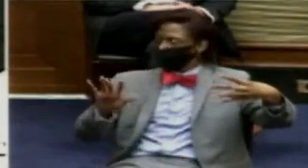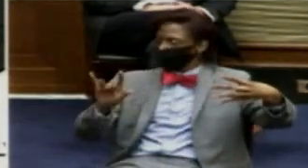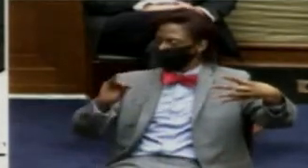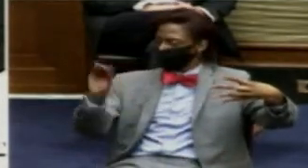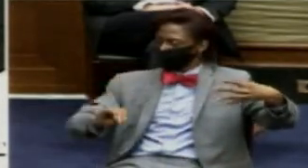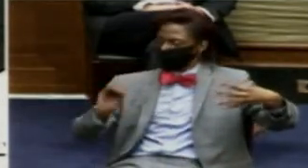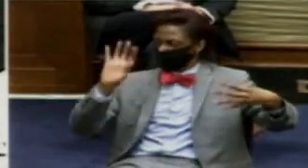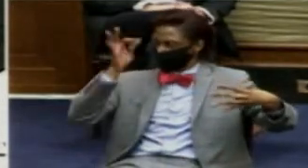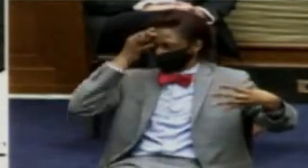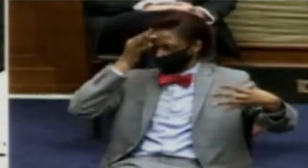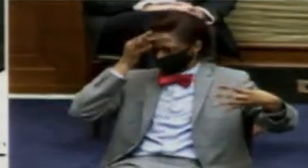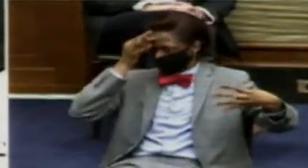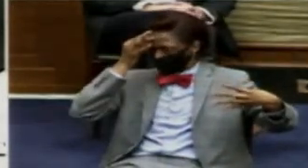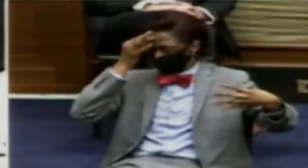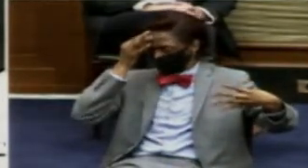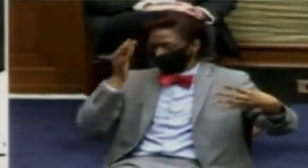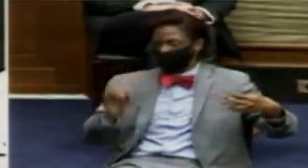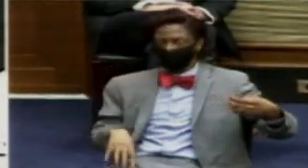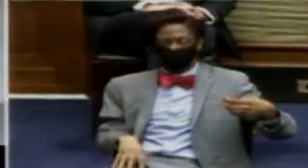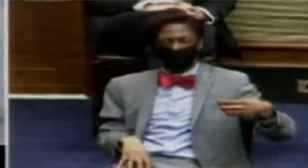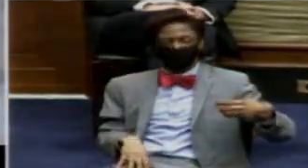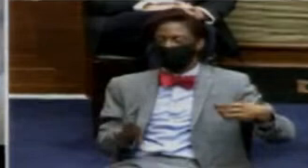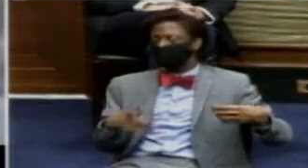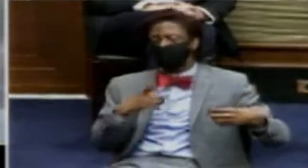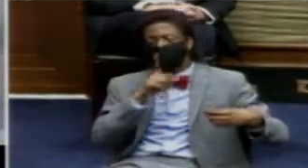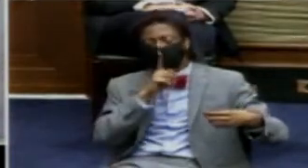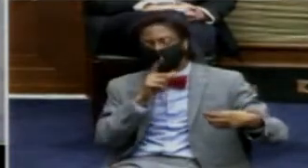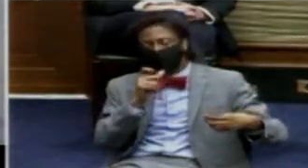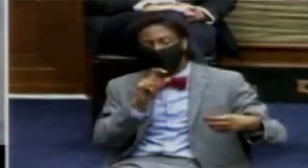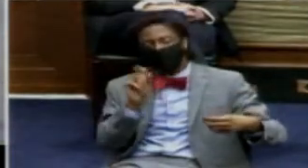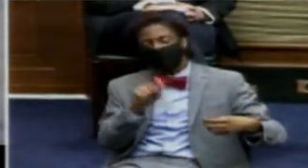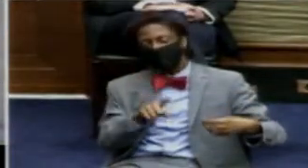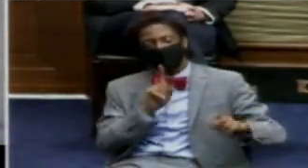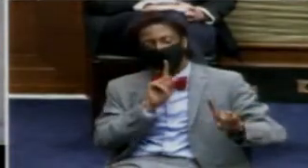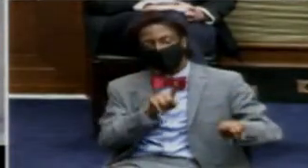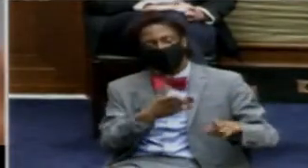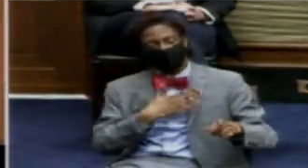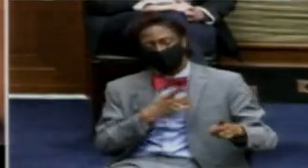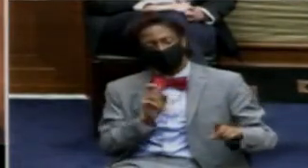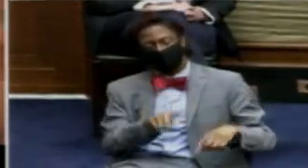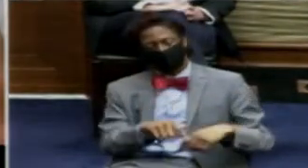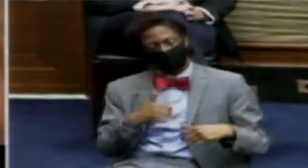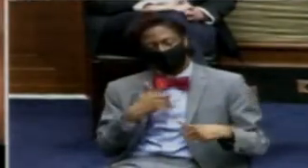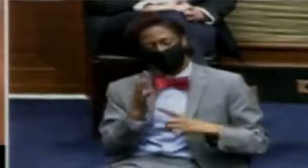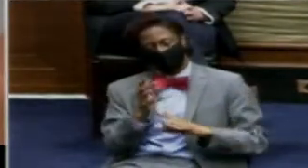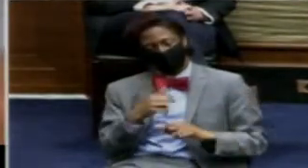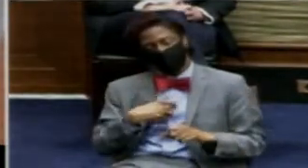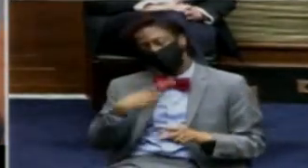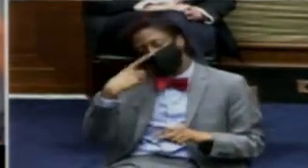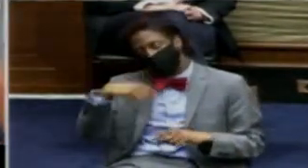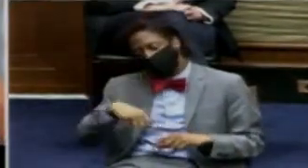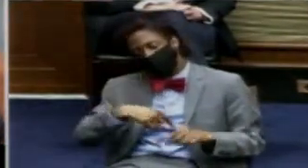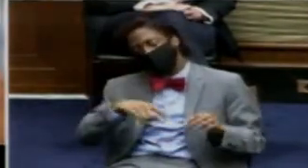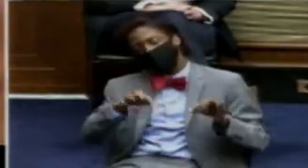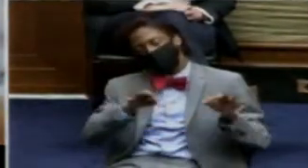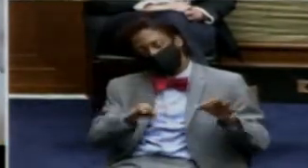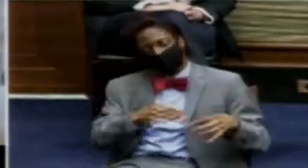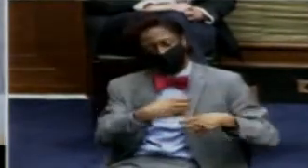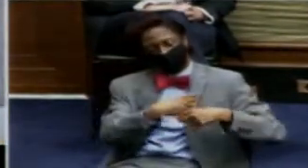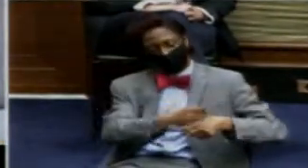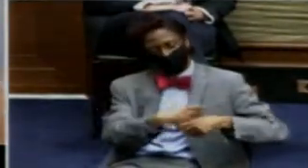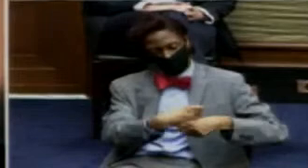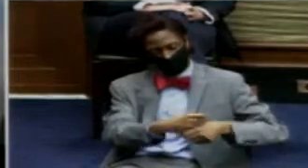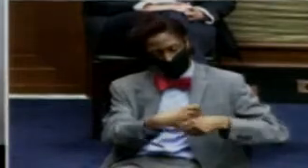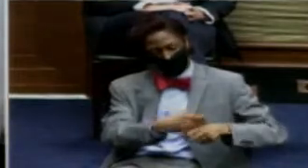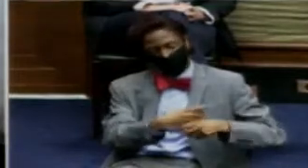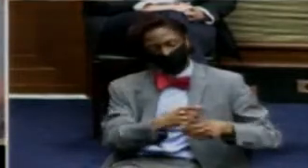federal government. You're not asking my question, and I only have 5 minutes. Could you talk, manufacturing is so important for